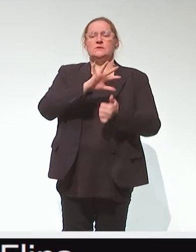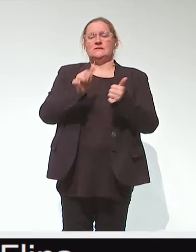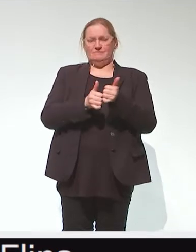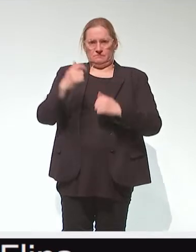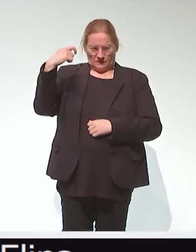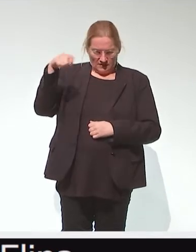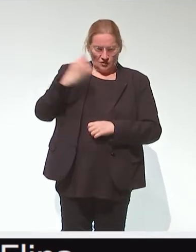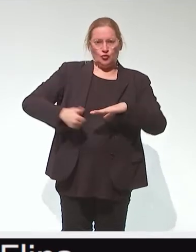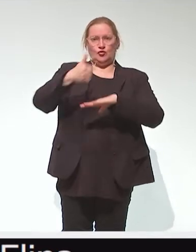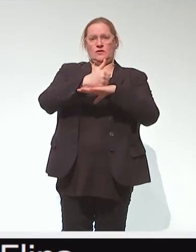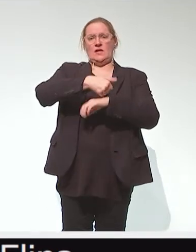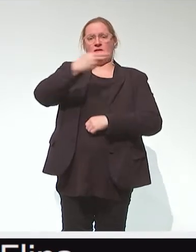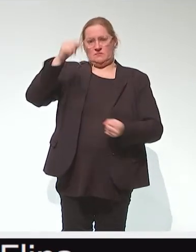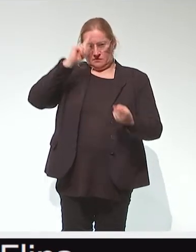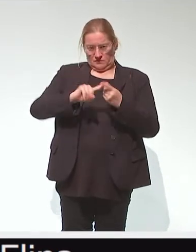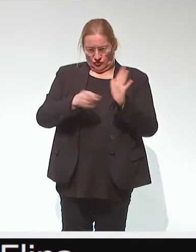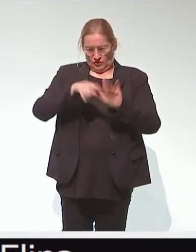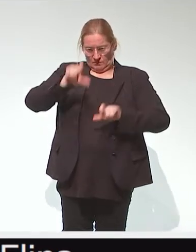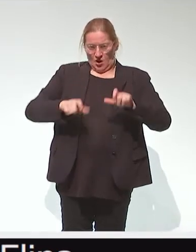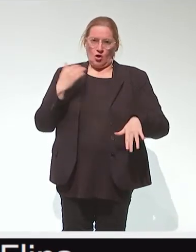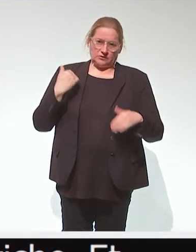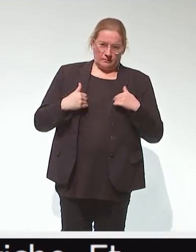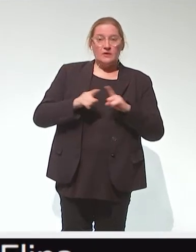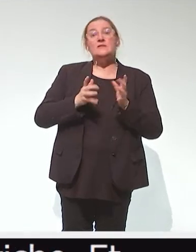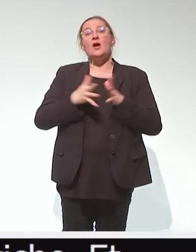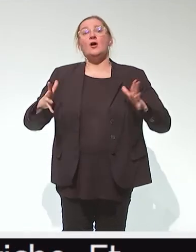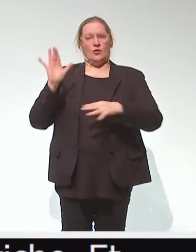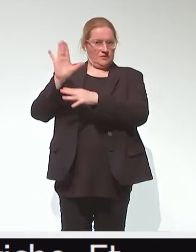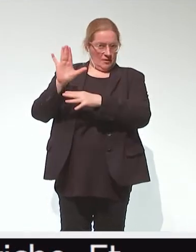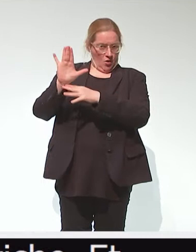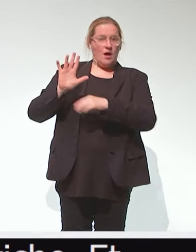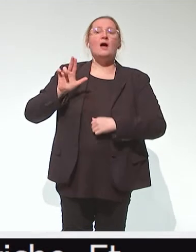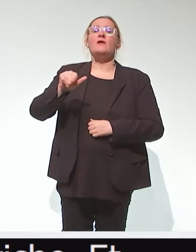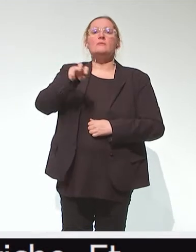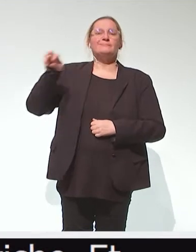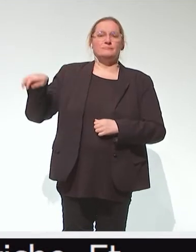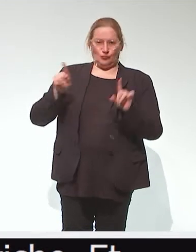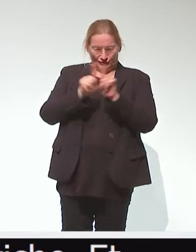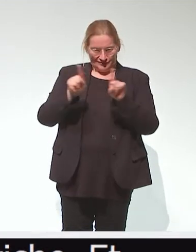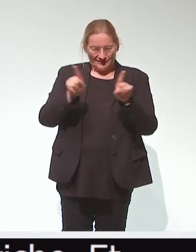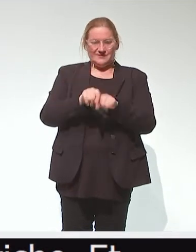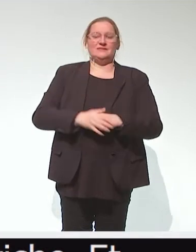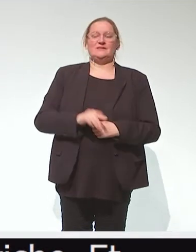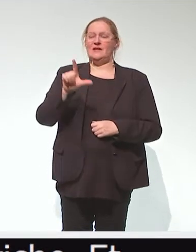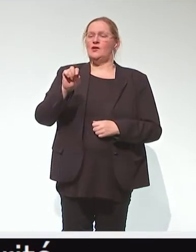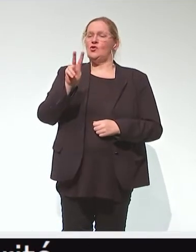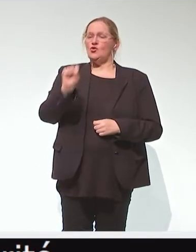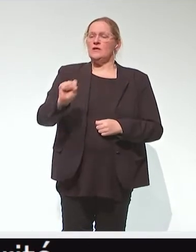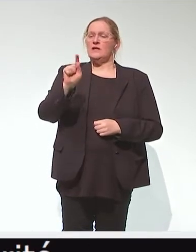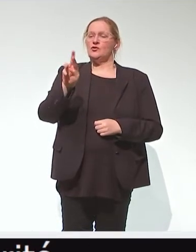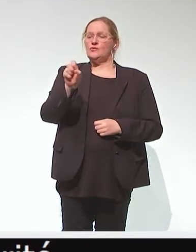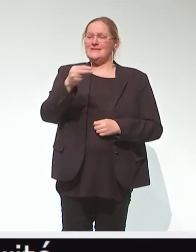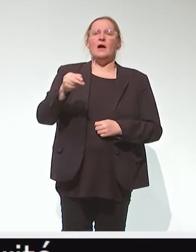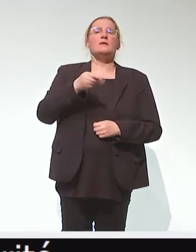Adela Crăciun, Vice President of the National Authority for the Right of the People with Disabilities, and our